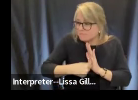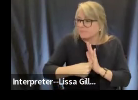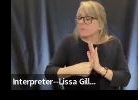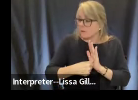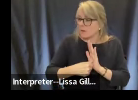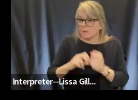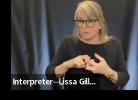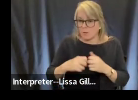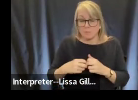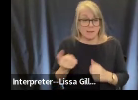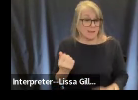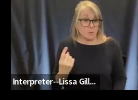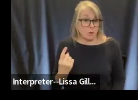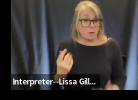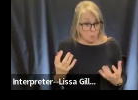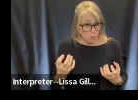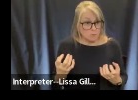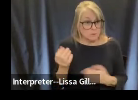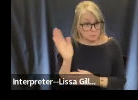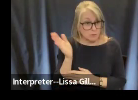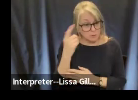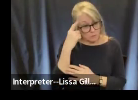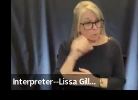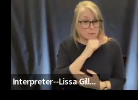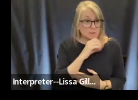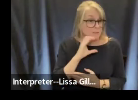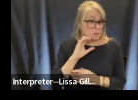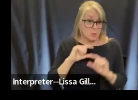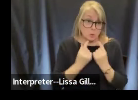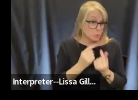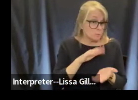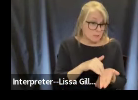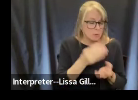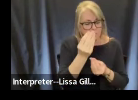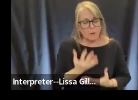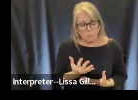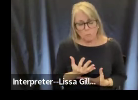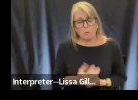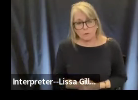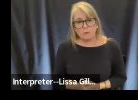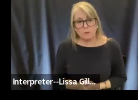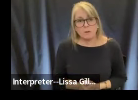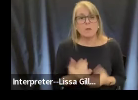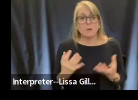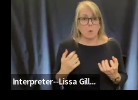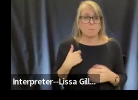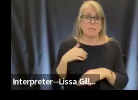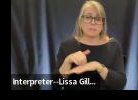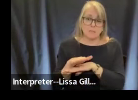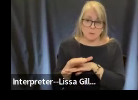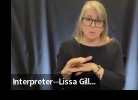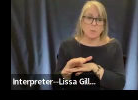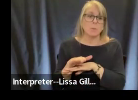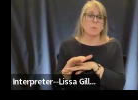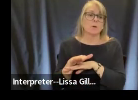this presentation made to your senior citizens groups or centers, please let me know. Or if you'd like me to send you the